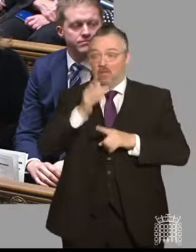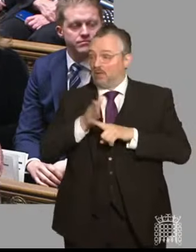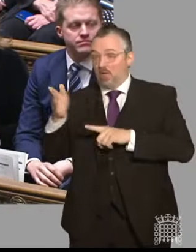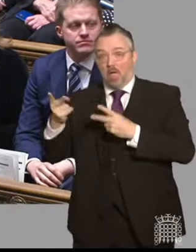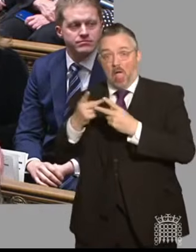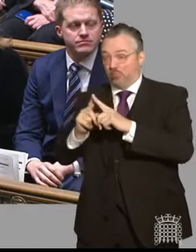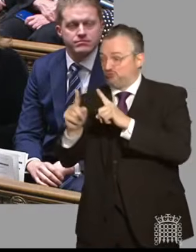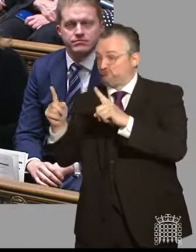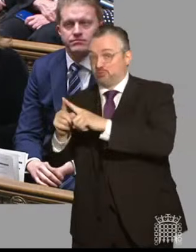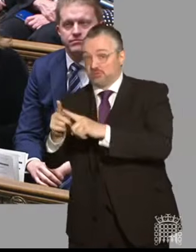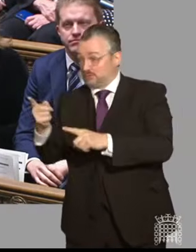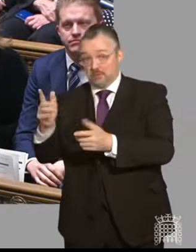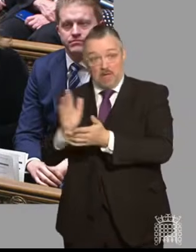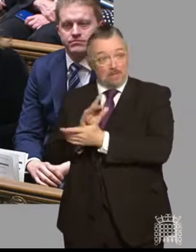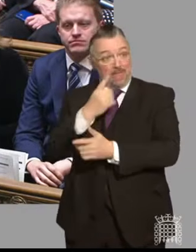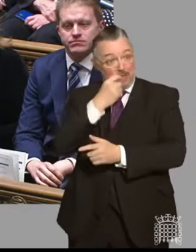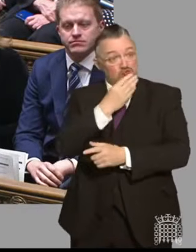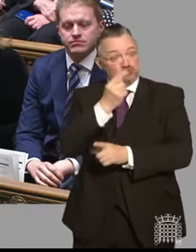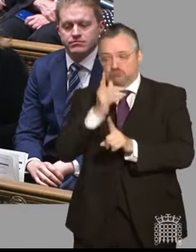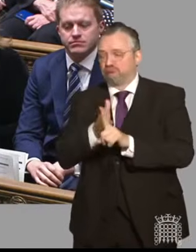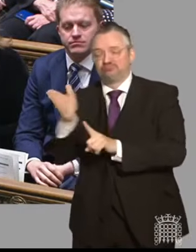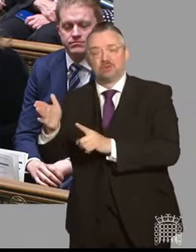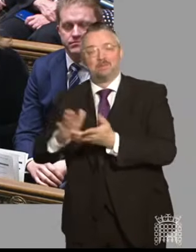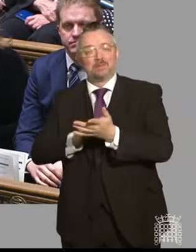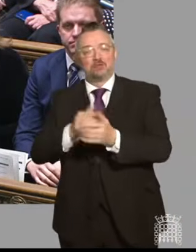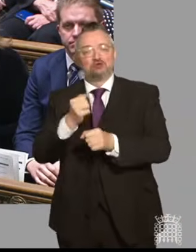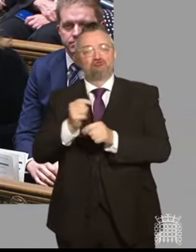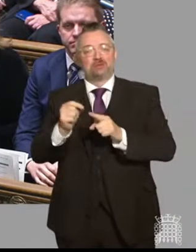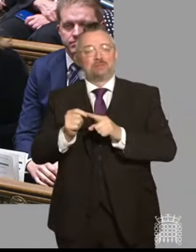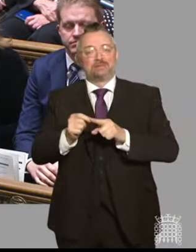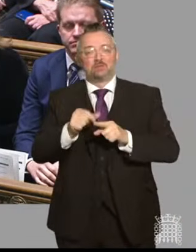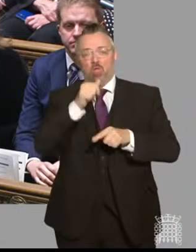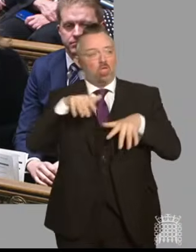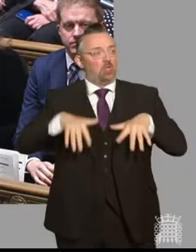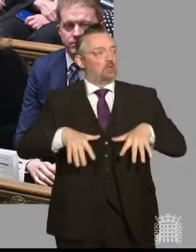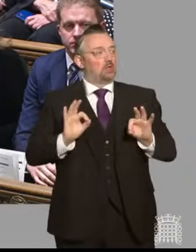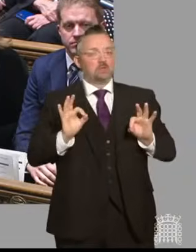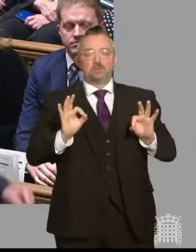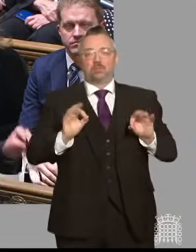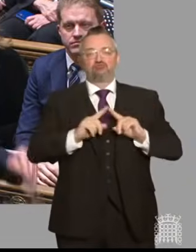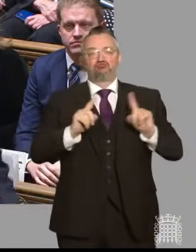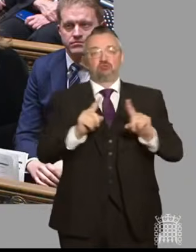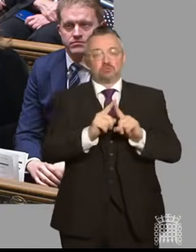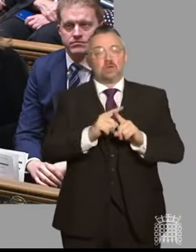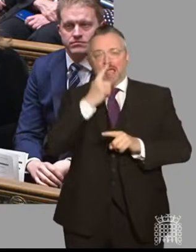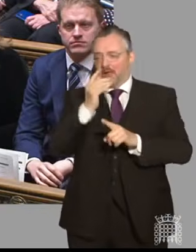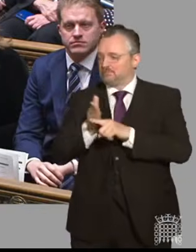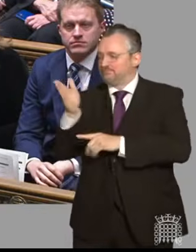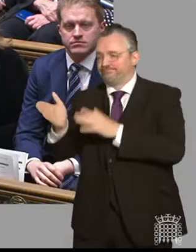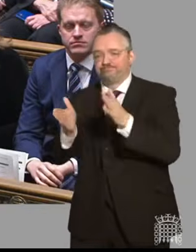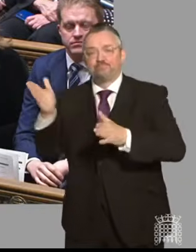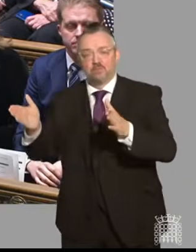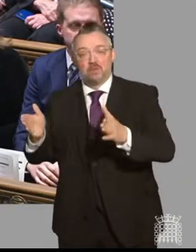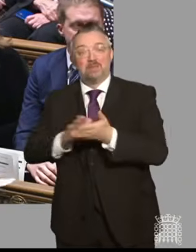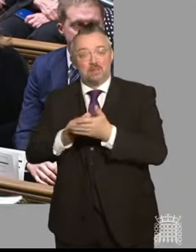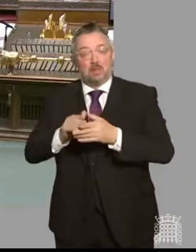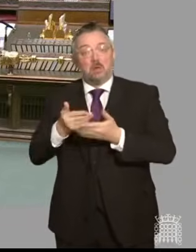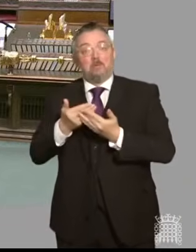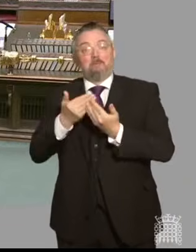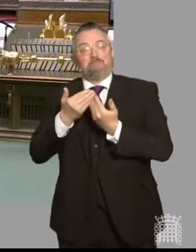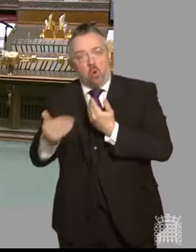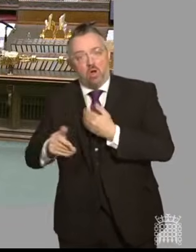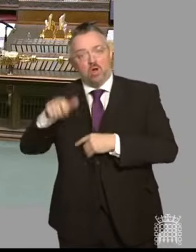GPs and the many extra prescribing nurses they're now employing can see more patients now while they wait for bespoke premises to be